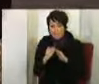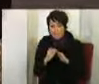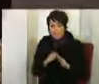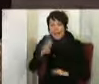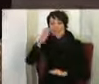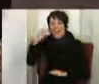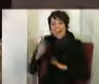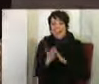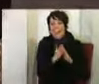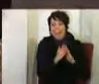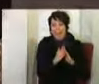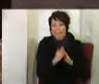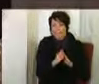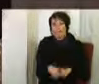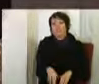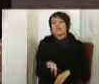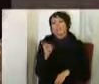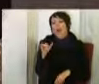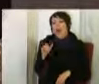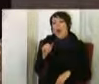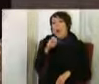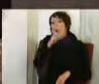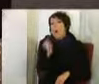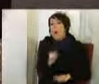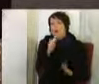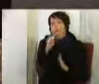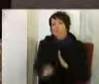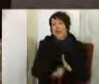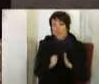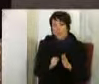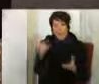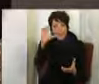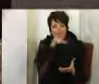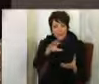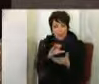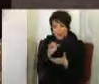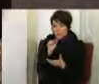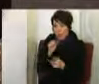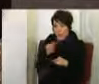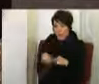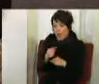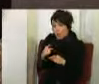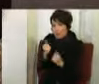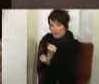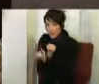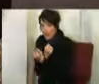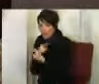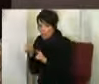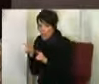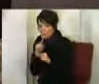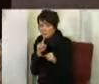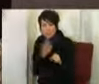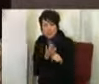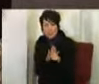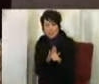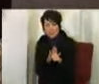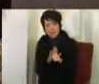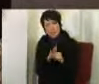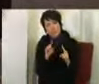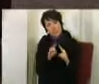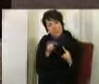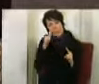old Judea, relationships, the marriage was not so much about love. It was about the commitment to a woman. It